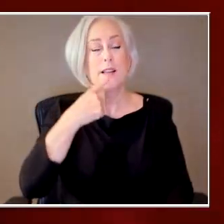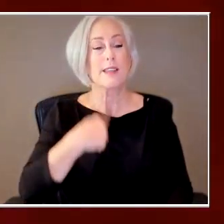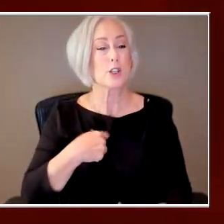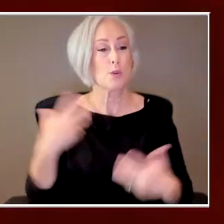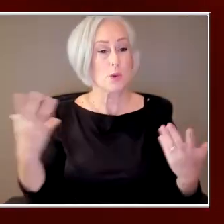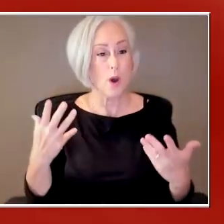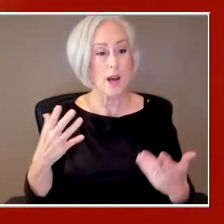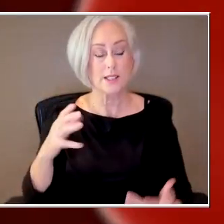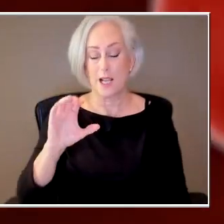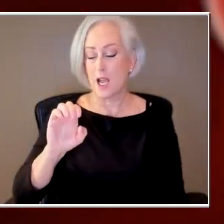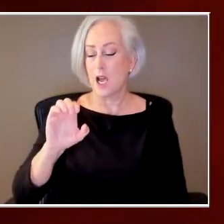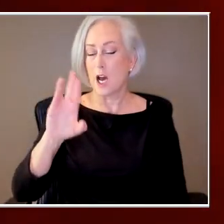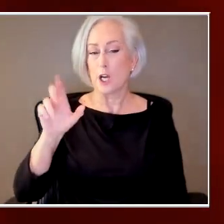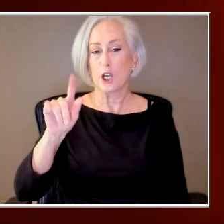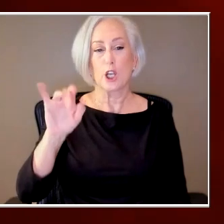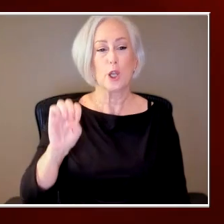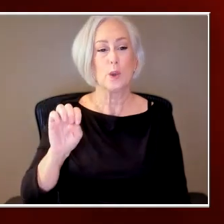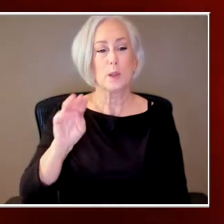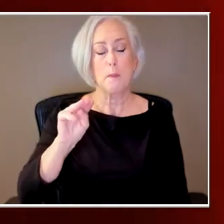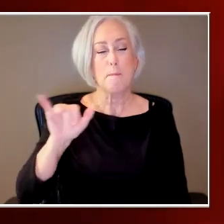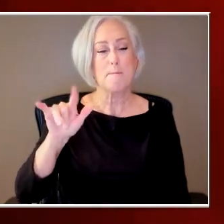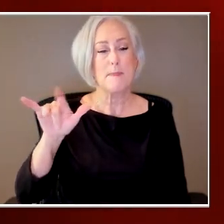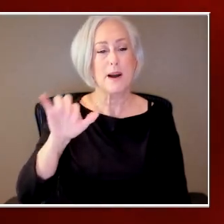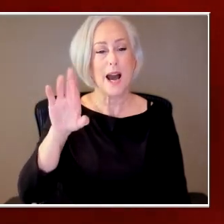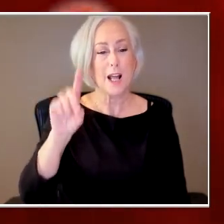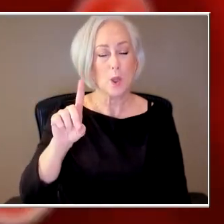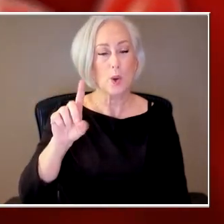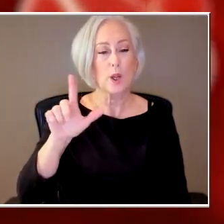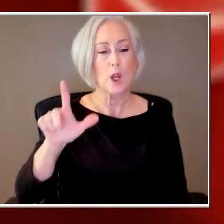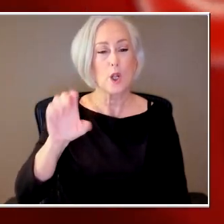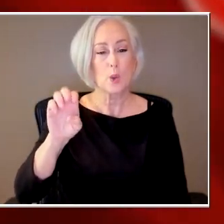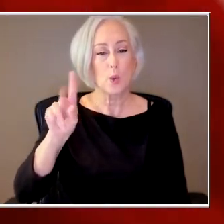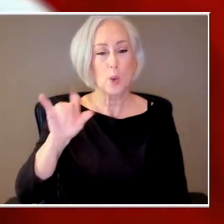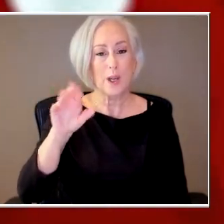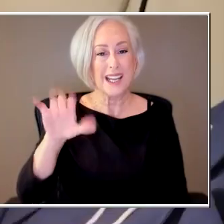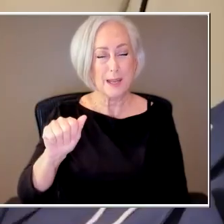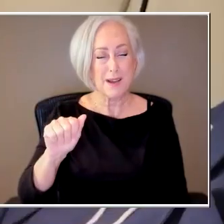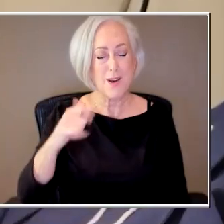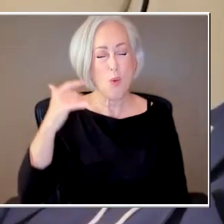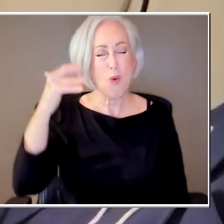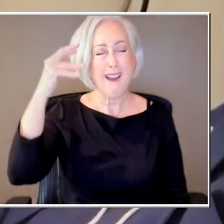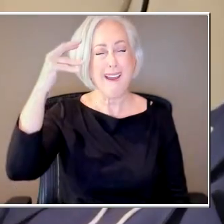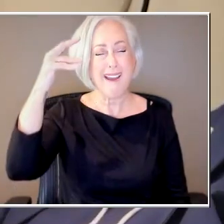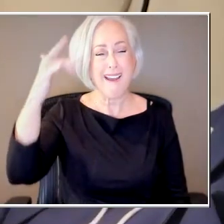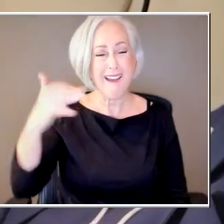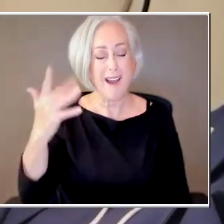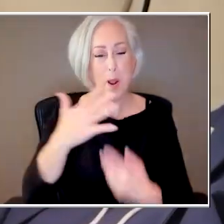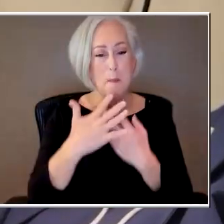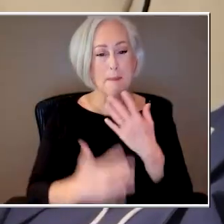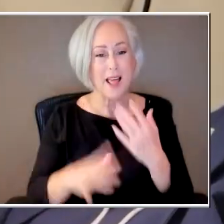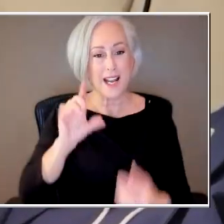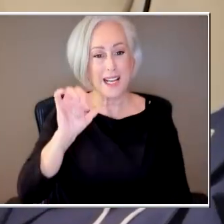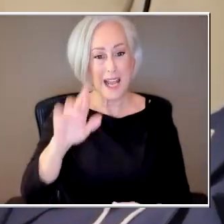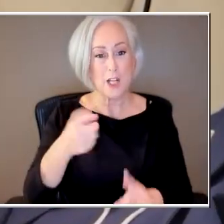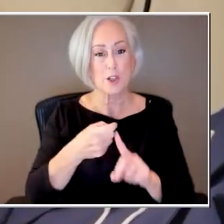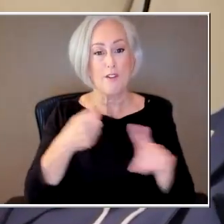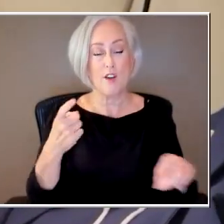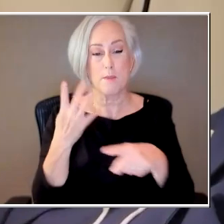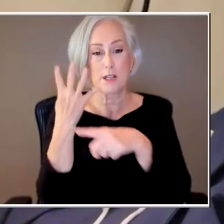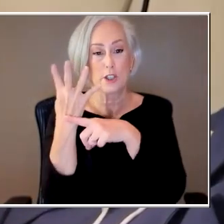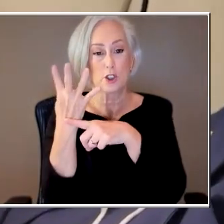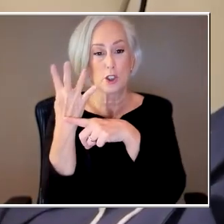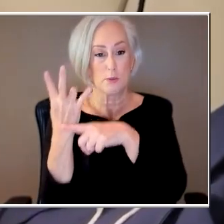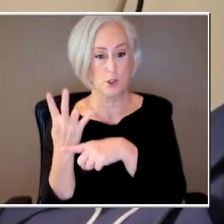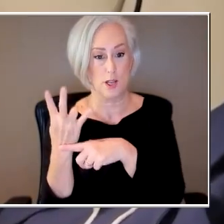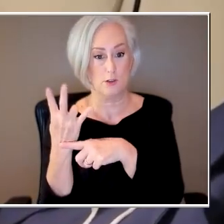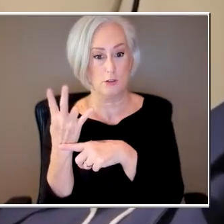myeloid leukemia, a rare blood cancer typically caused by a gene mutation. They said, we need to get you to a center that can